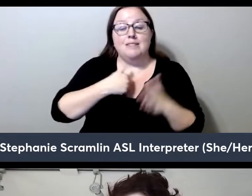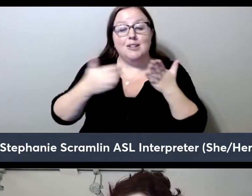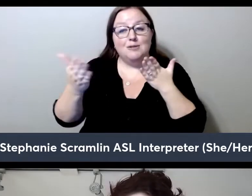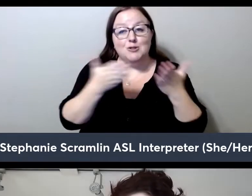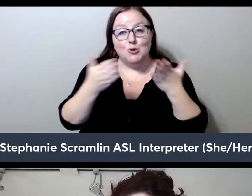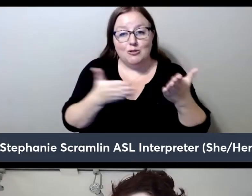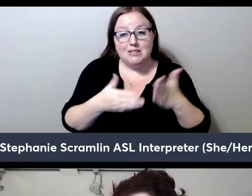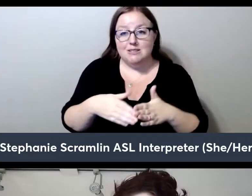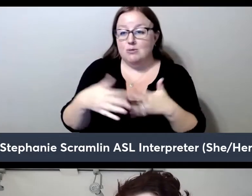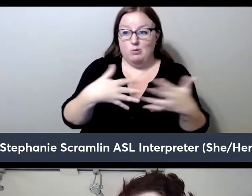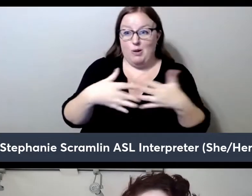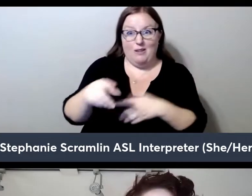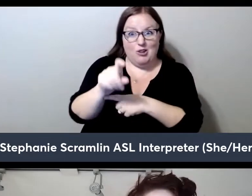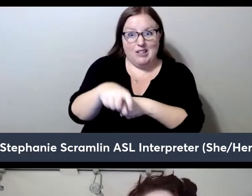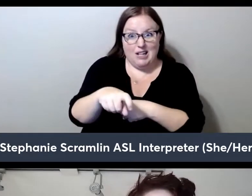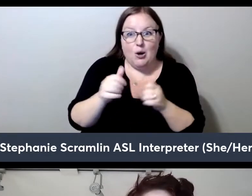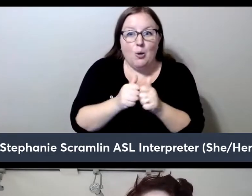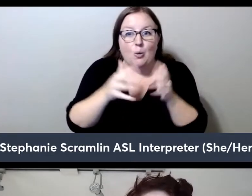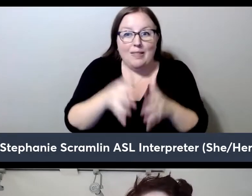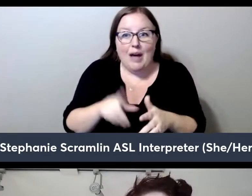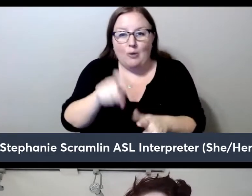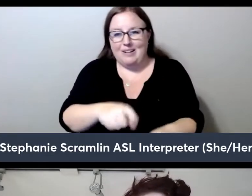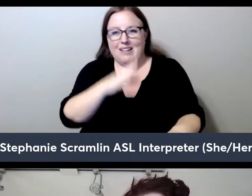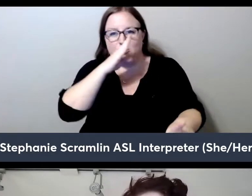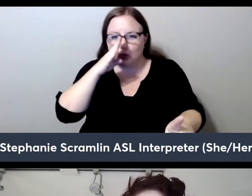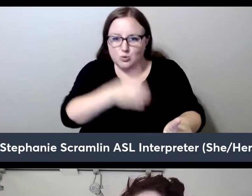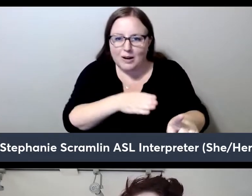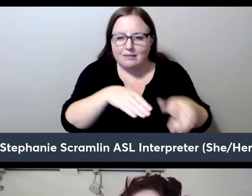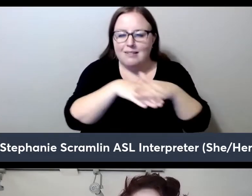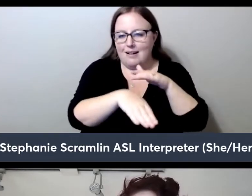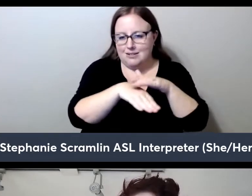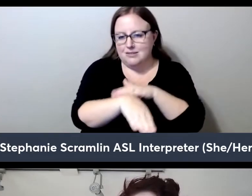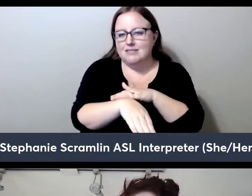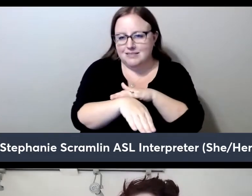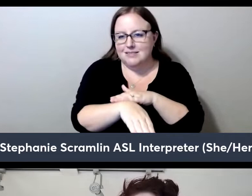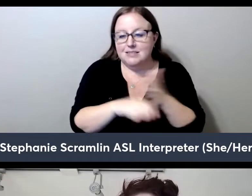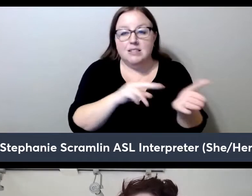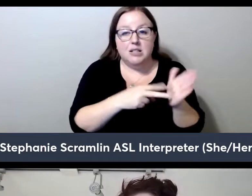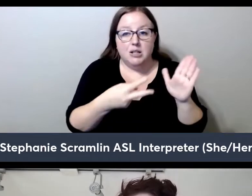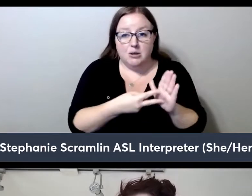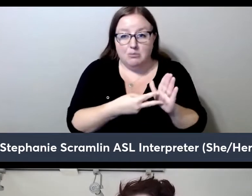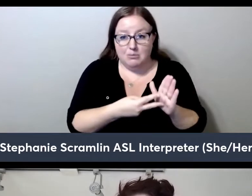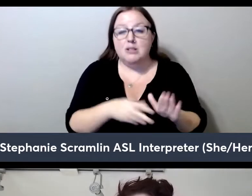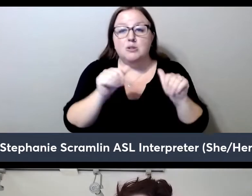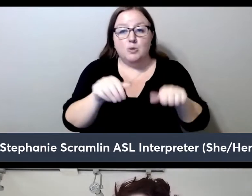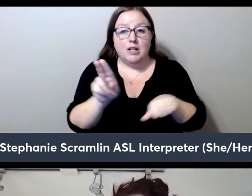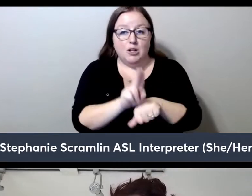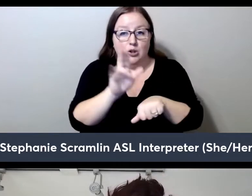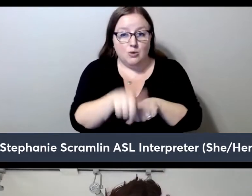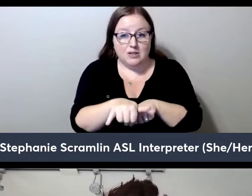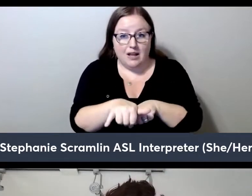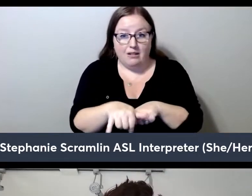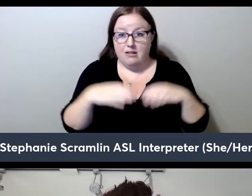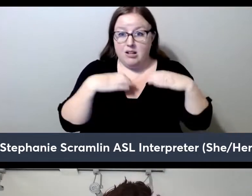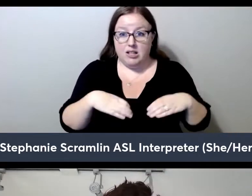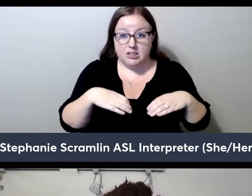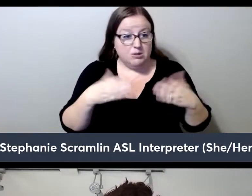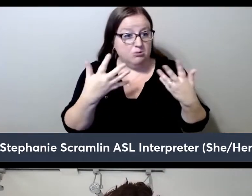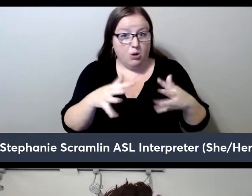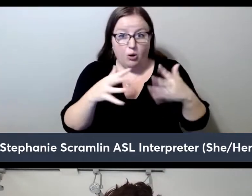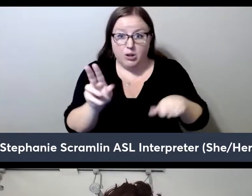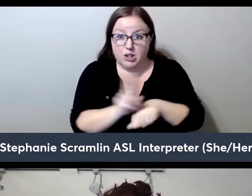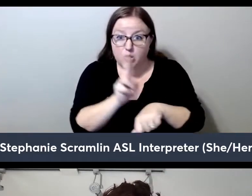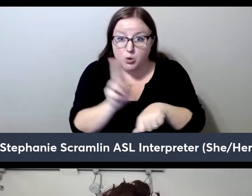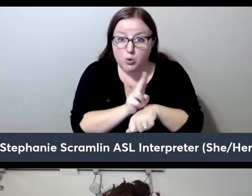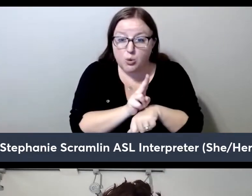self-service mechanism what they need without having direct access, right? So we've enabled that and made it, customers already